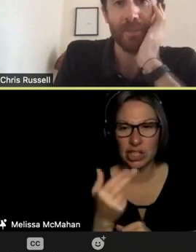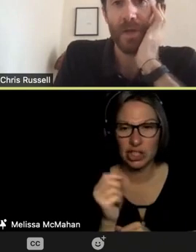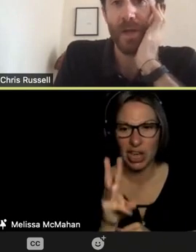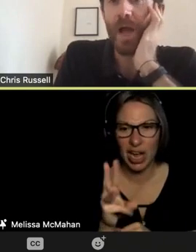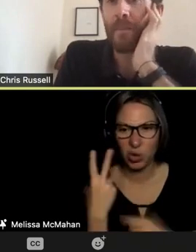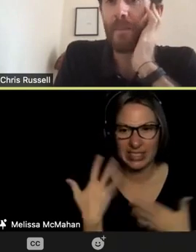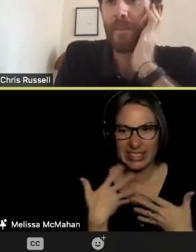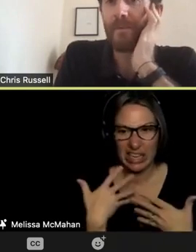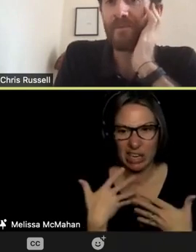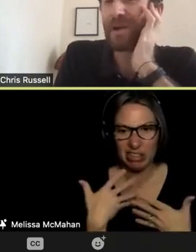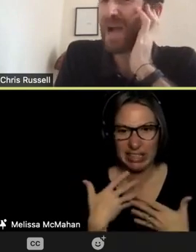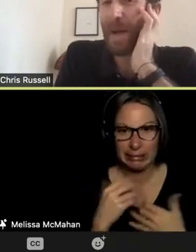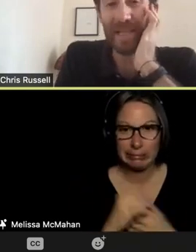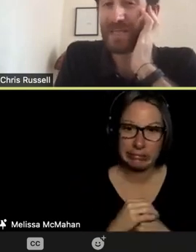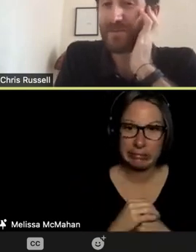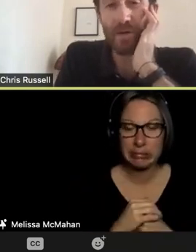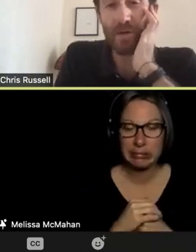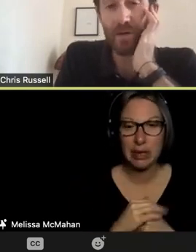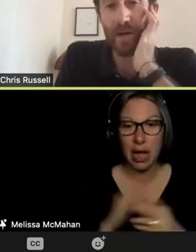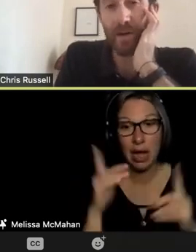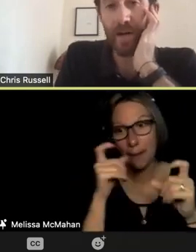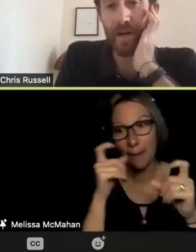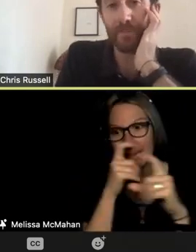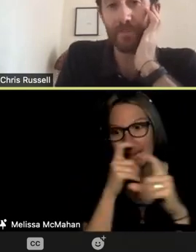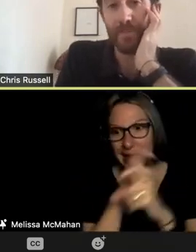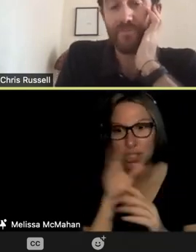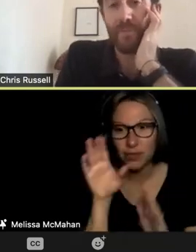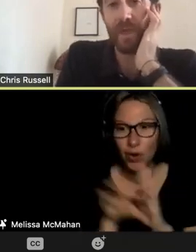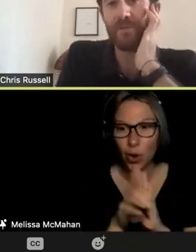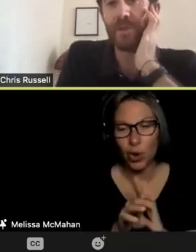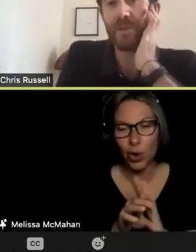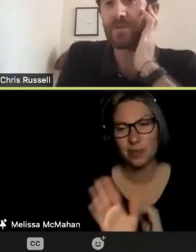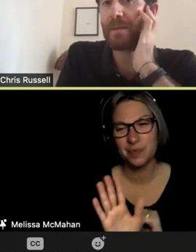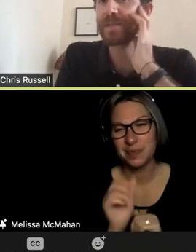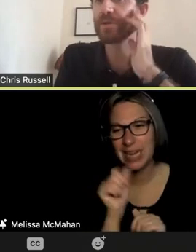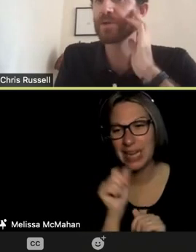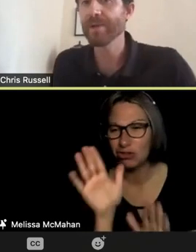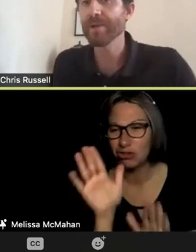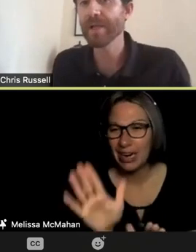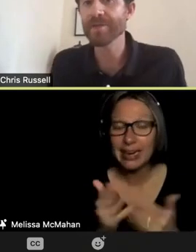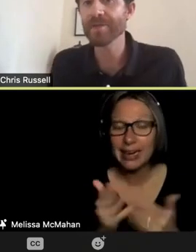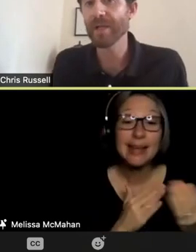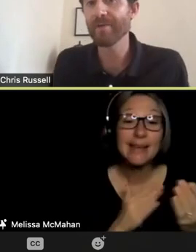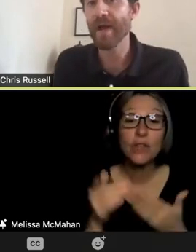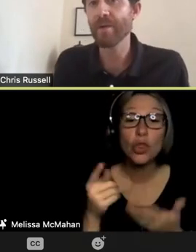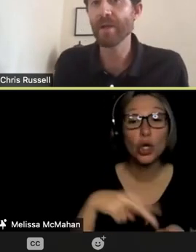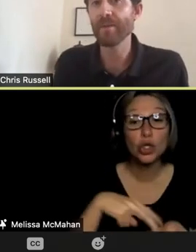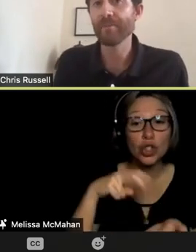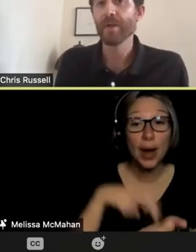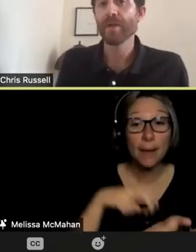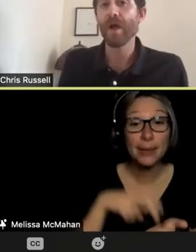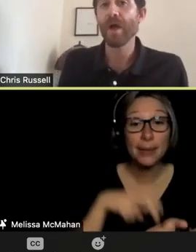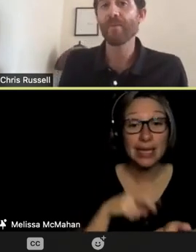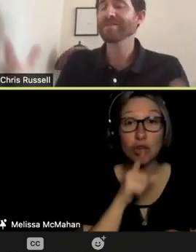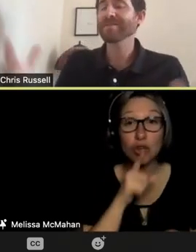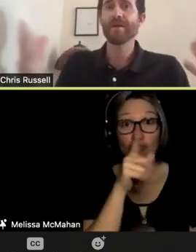right? Very complex photos are not great. Even though this might be the trampoline in its real